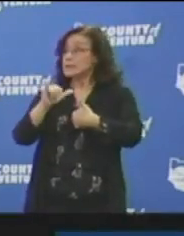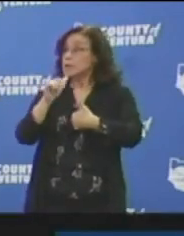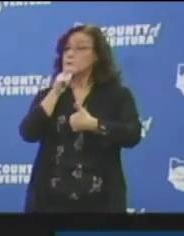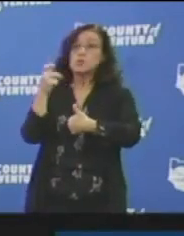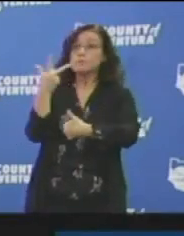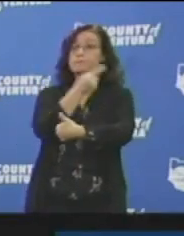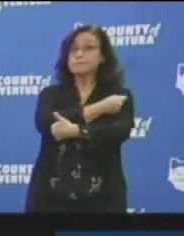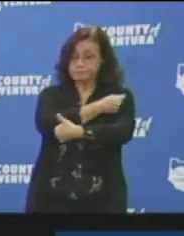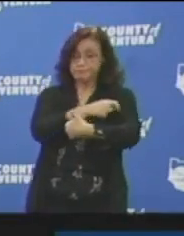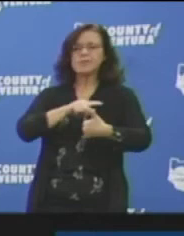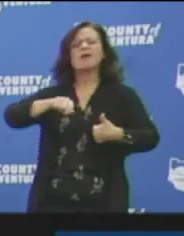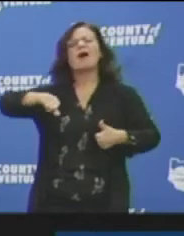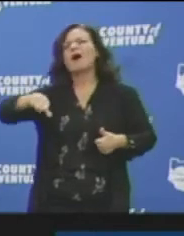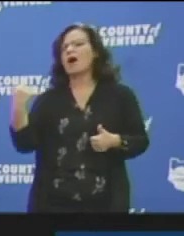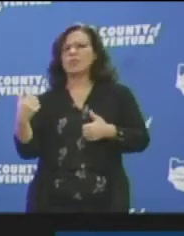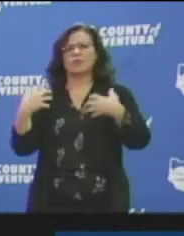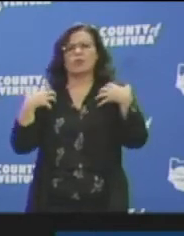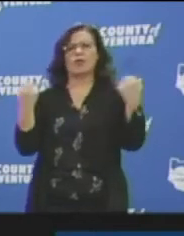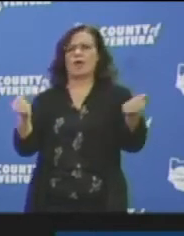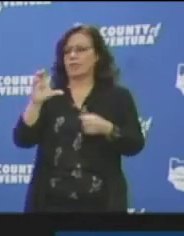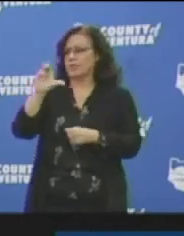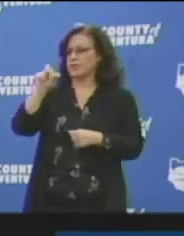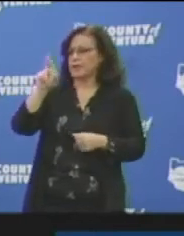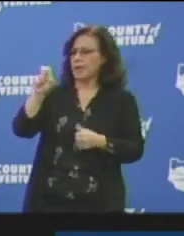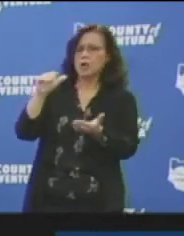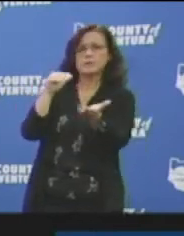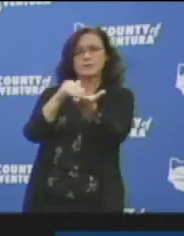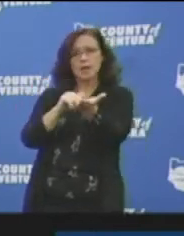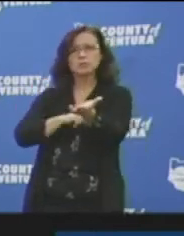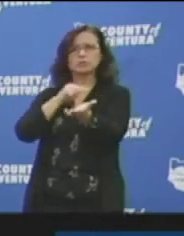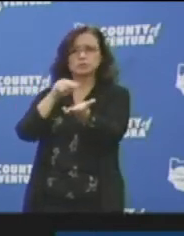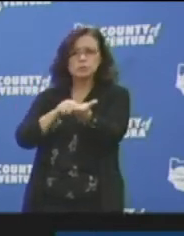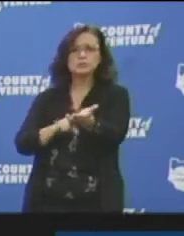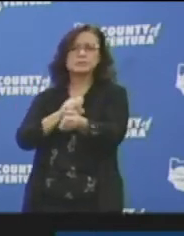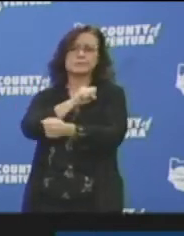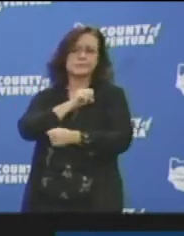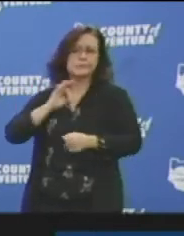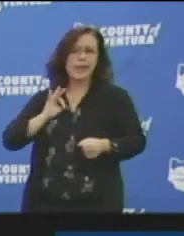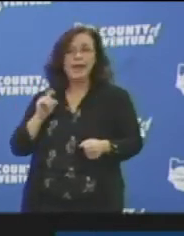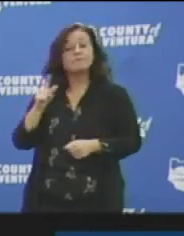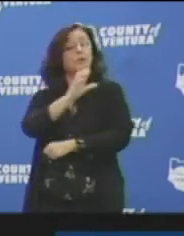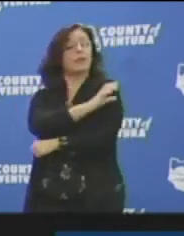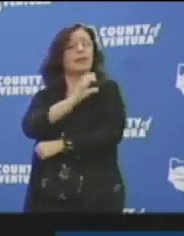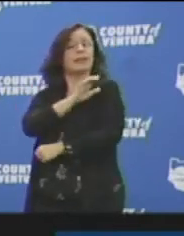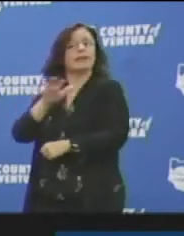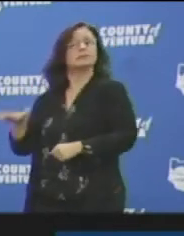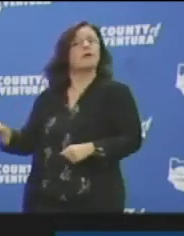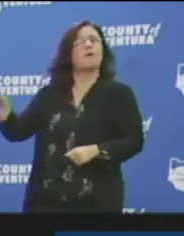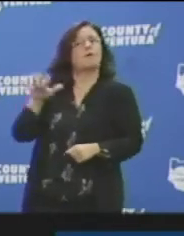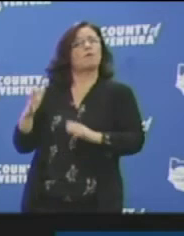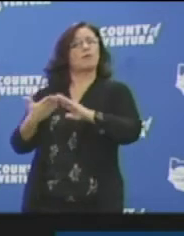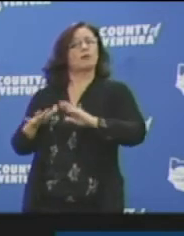other healthcare providers, and that's clinics and staff, and we're starting to do that right now.